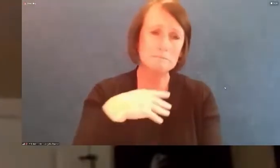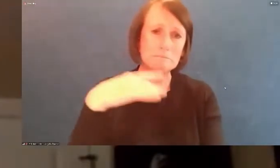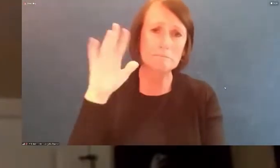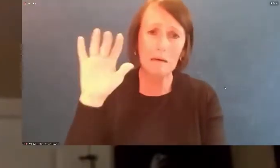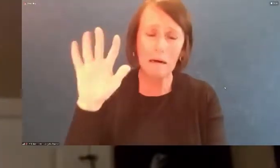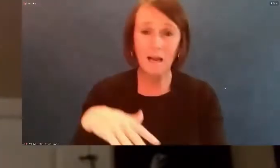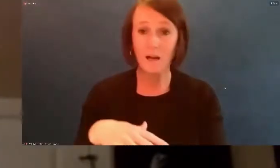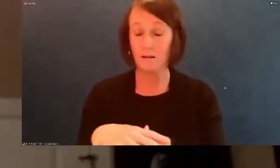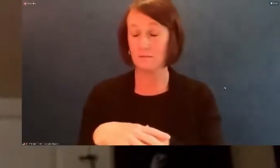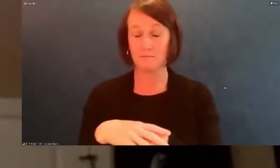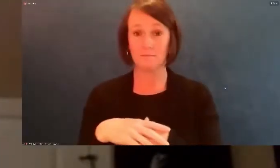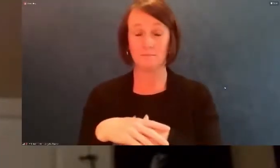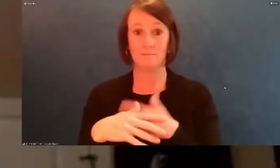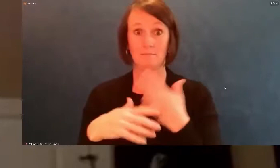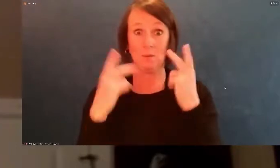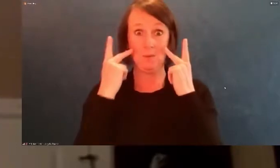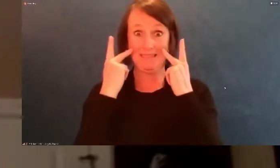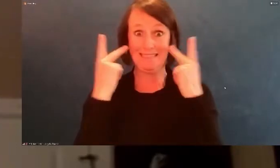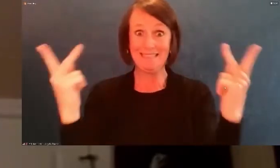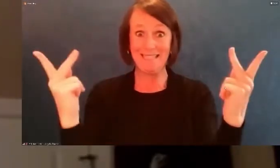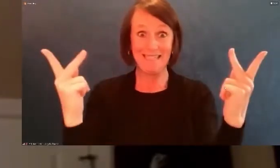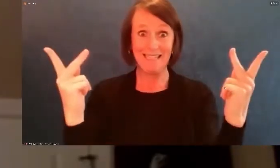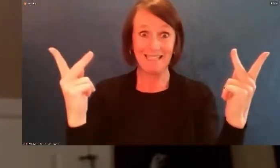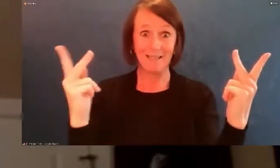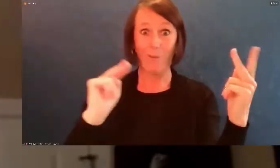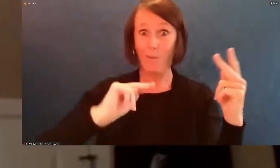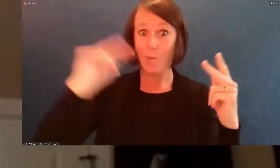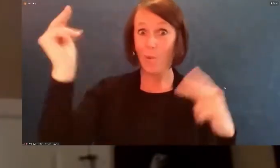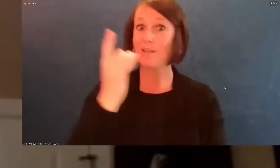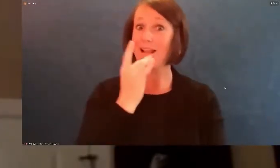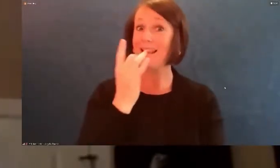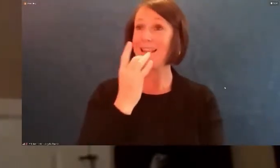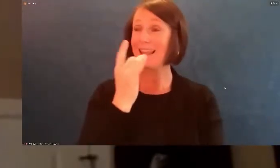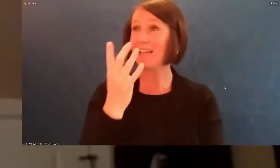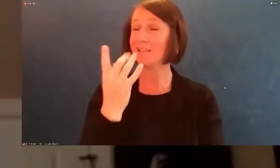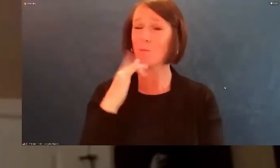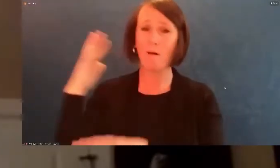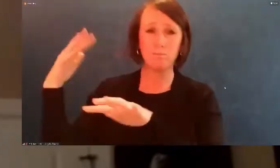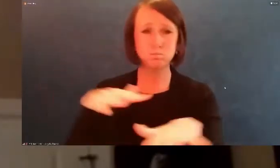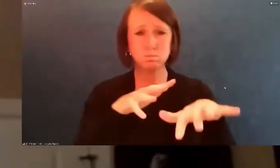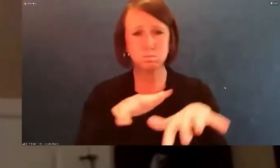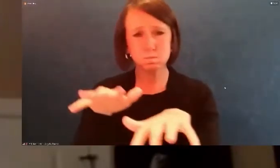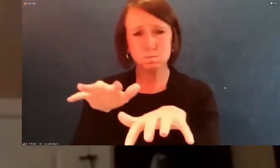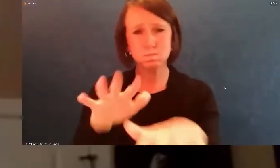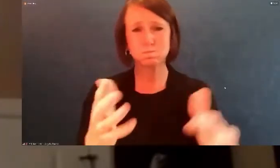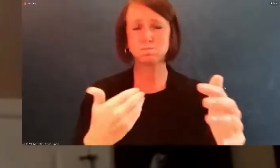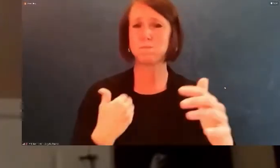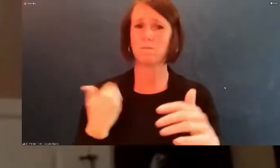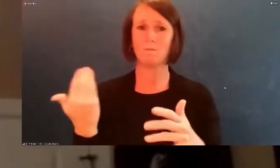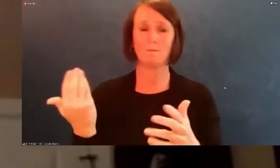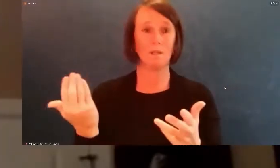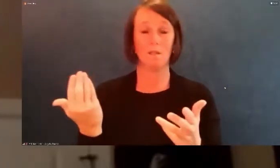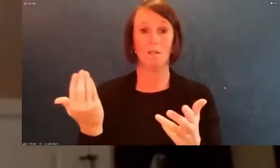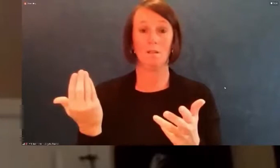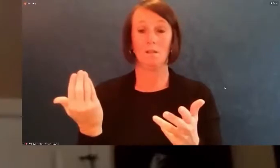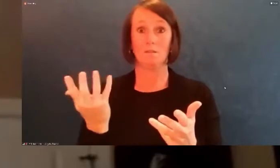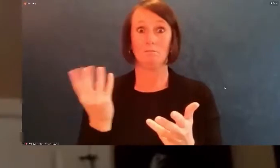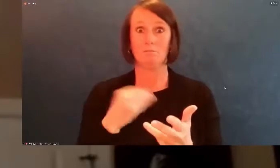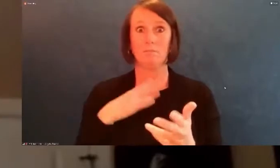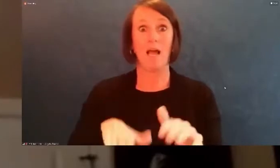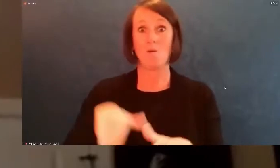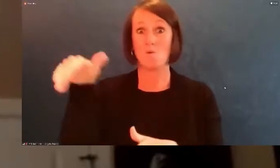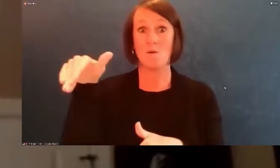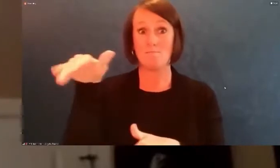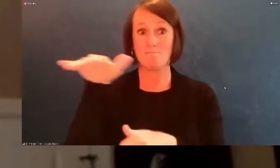best place in the world to see the northern lights. We have the roaring rapids. We've got the Slave River. So I grew up in a